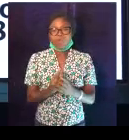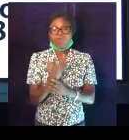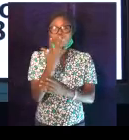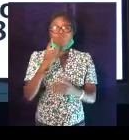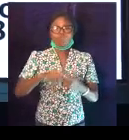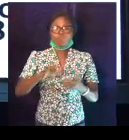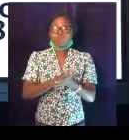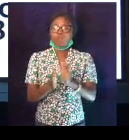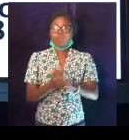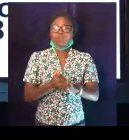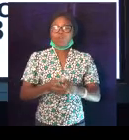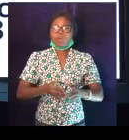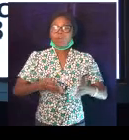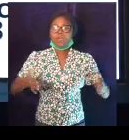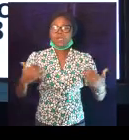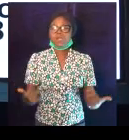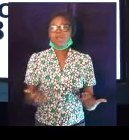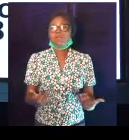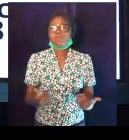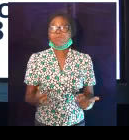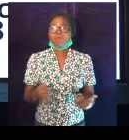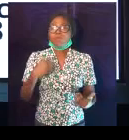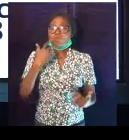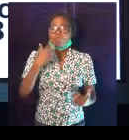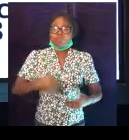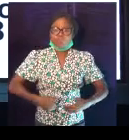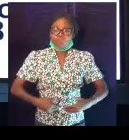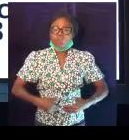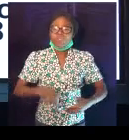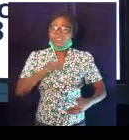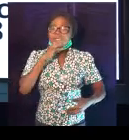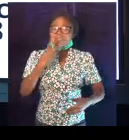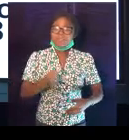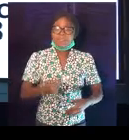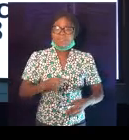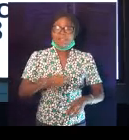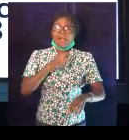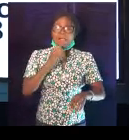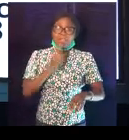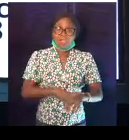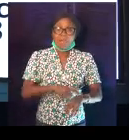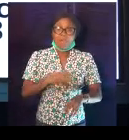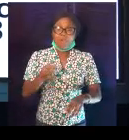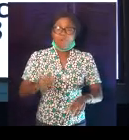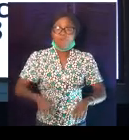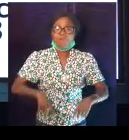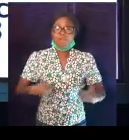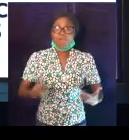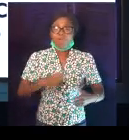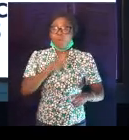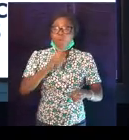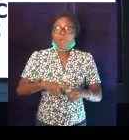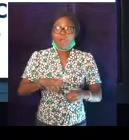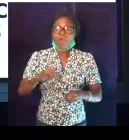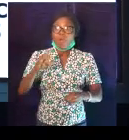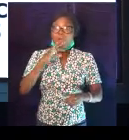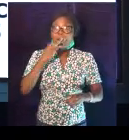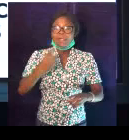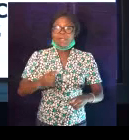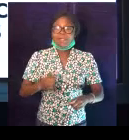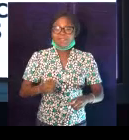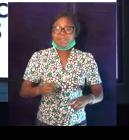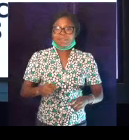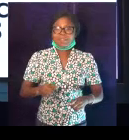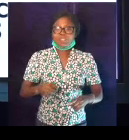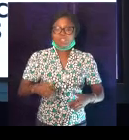you are now. Who is a youth? Youth is the time of life when one is young.